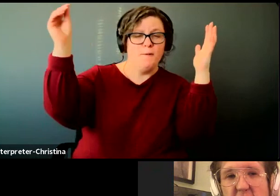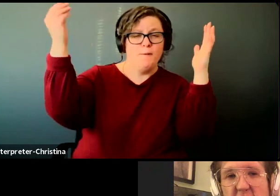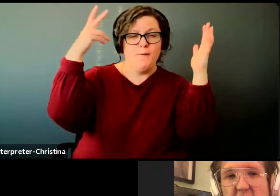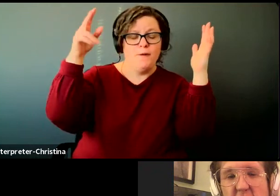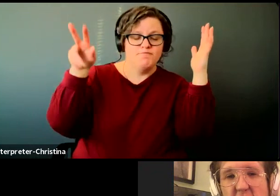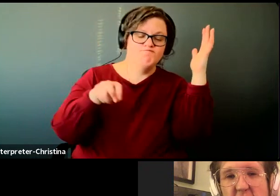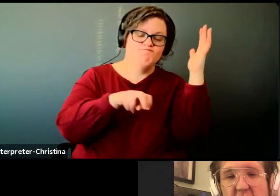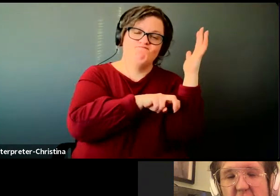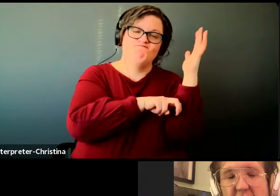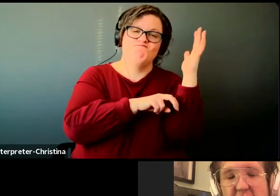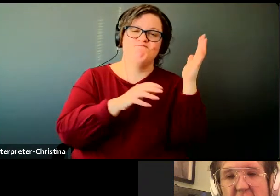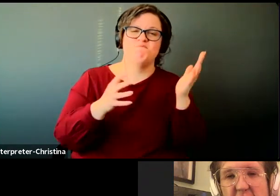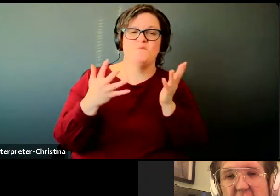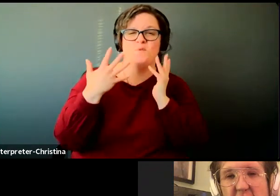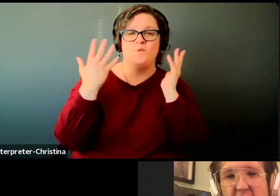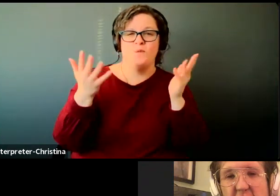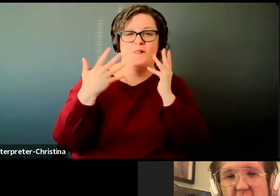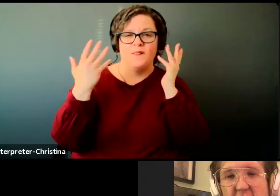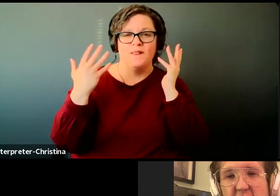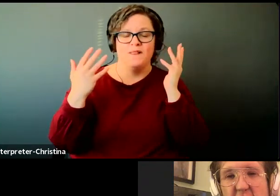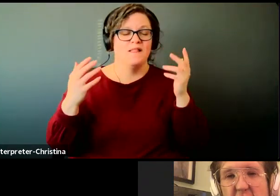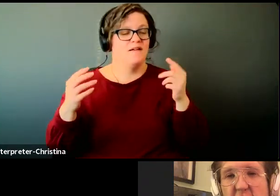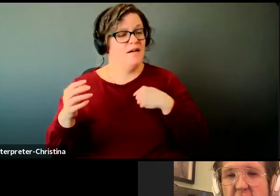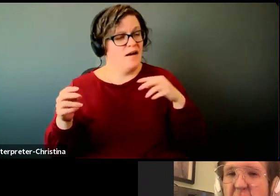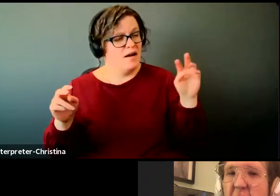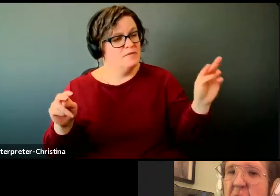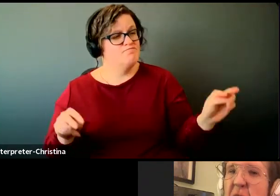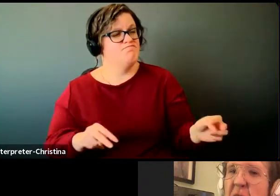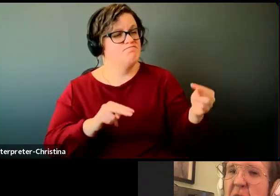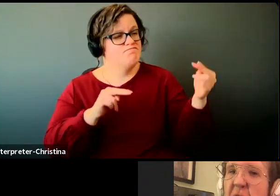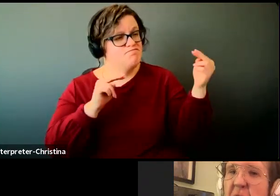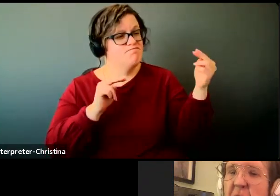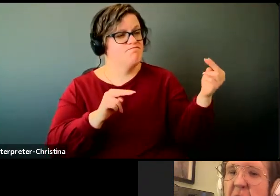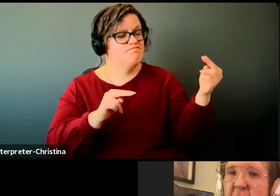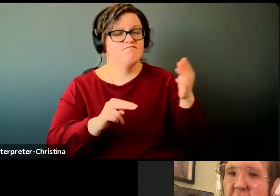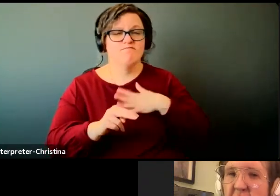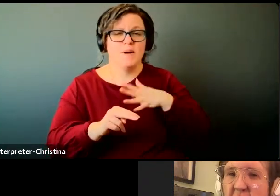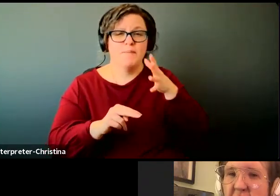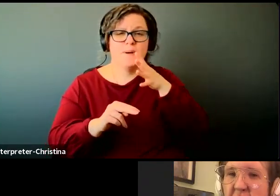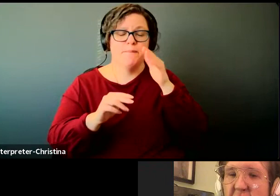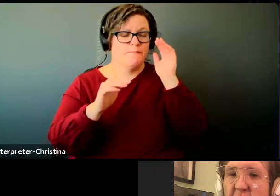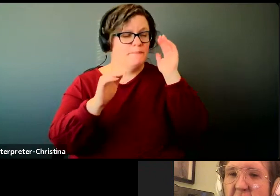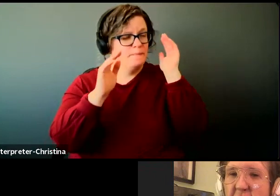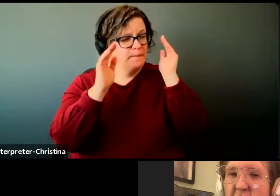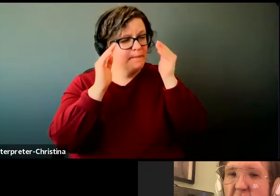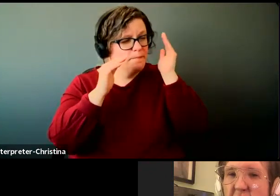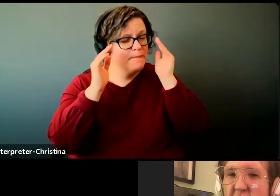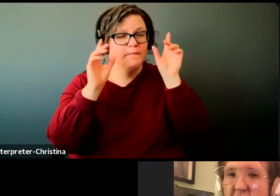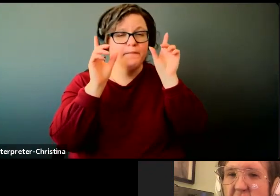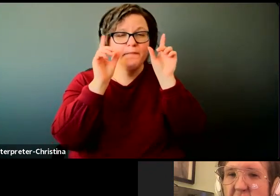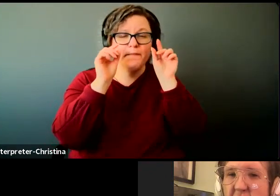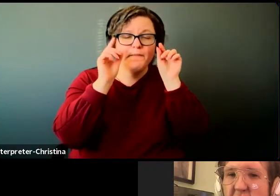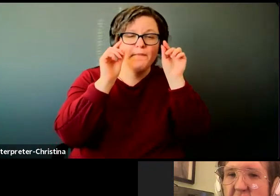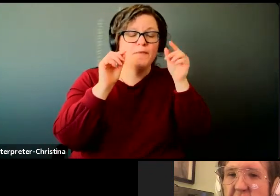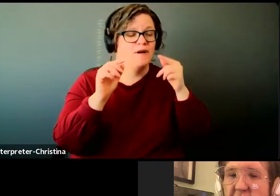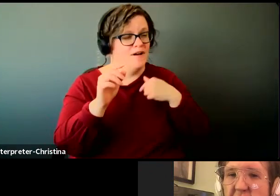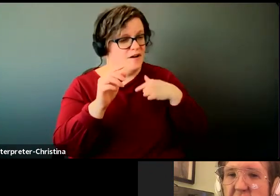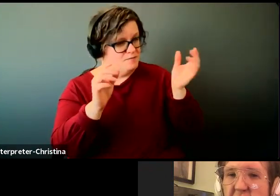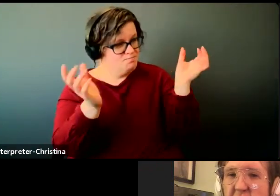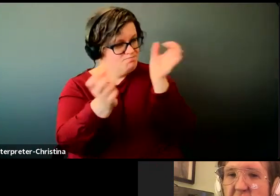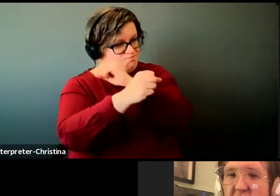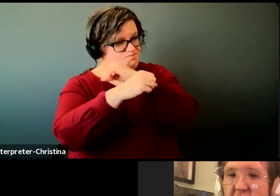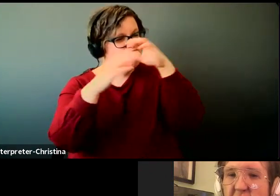bear. I see in the shakiness of her eyelids, melted